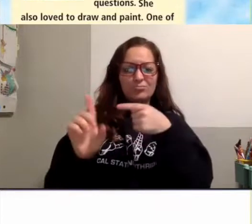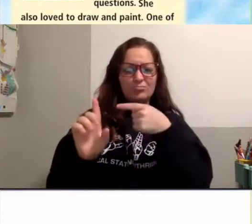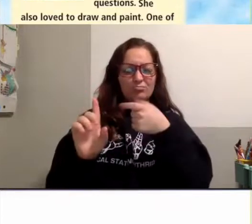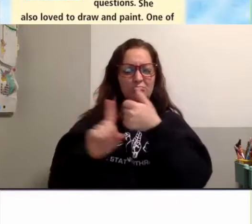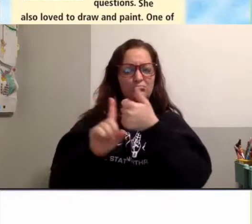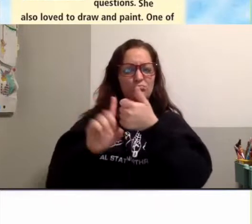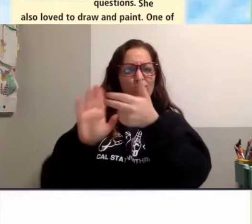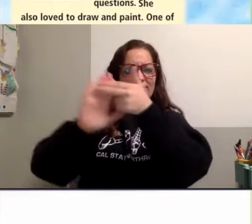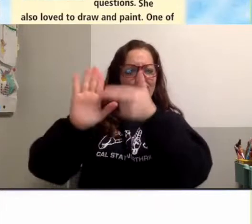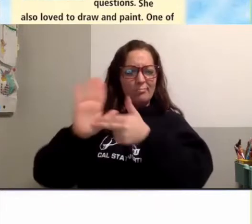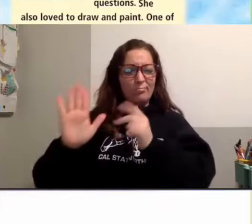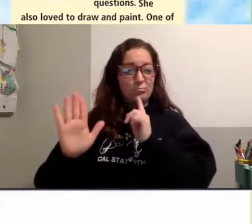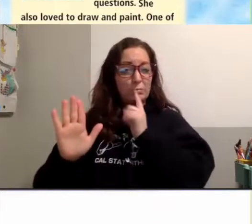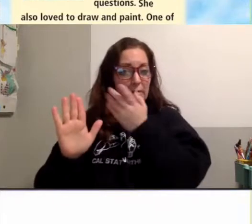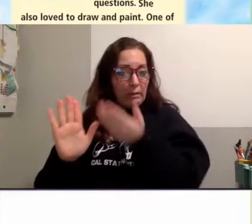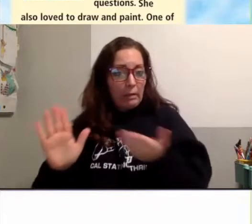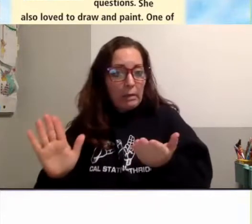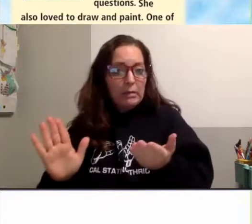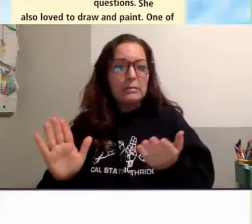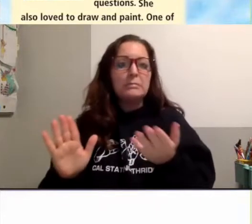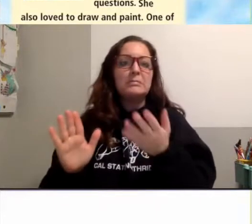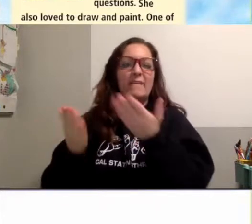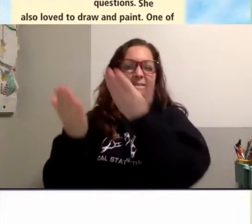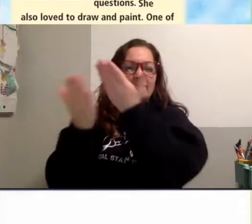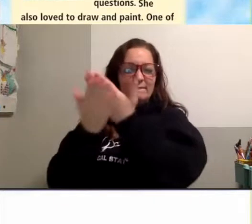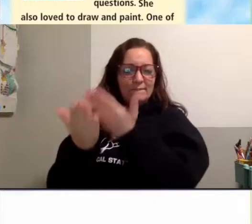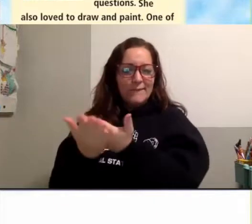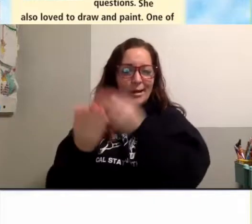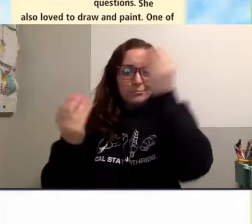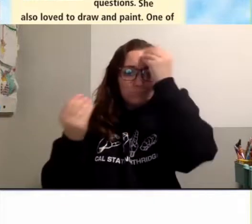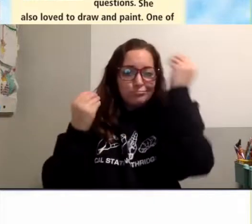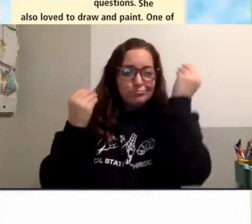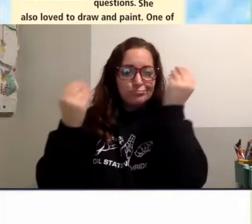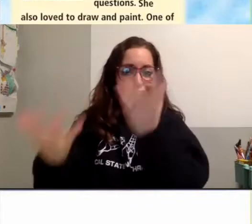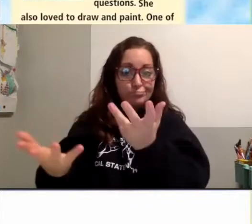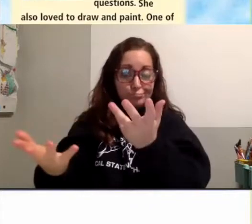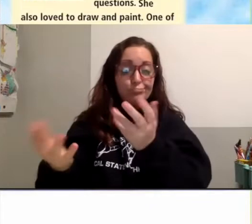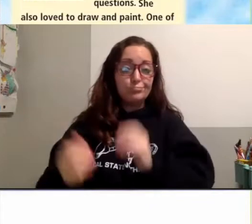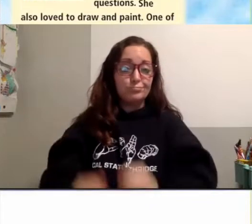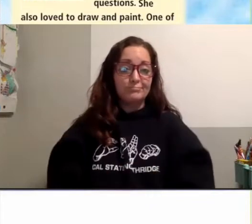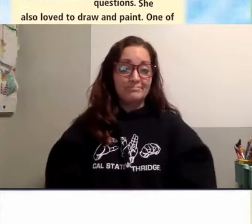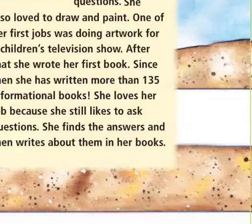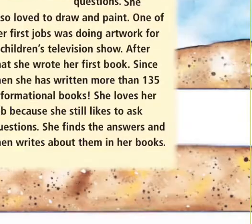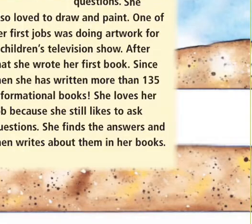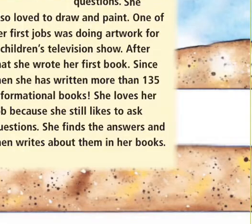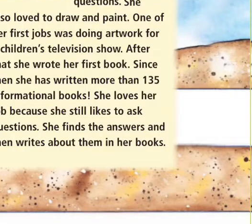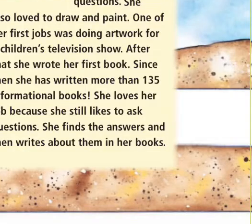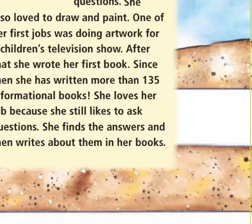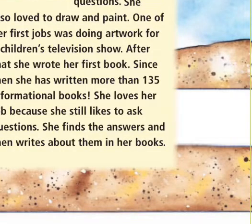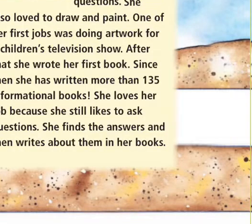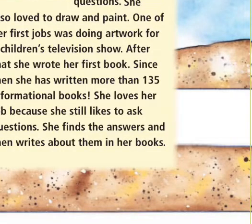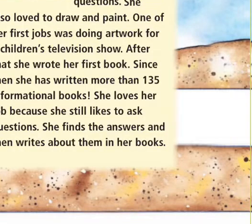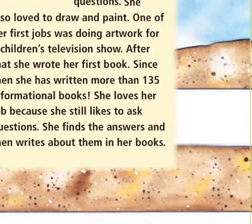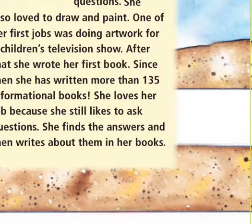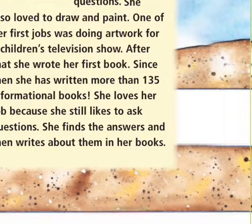which means it has pictures with labels. There's real things, facts, and